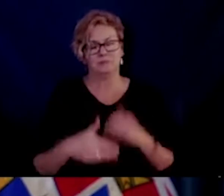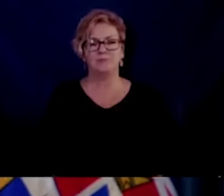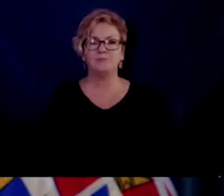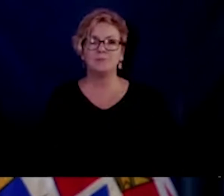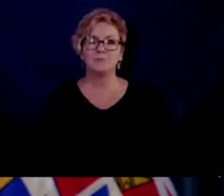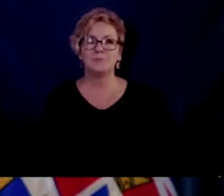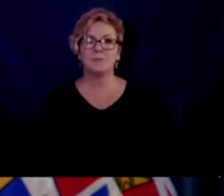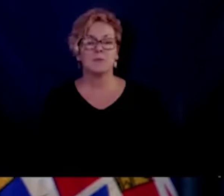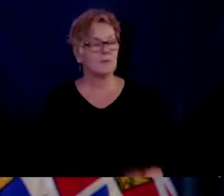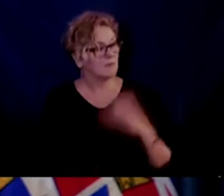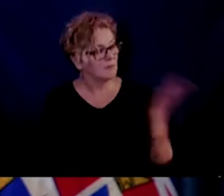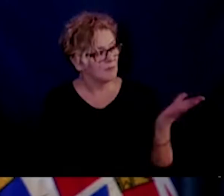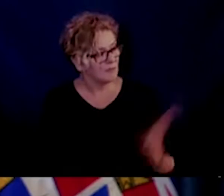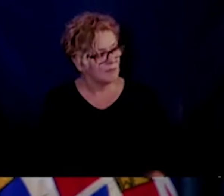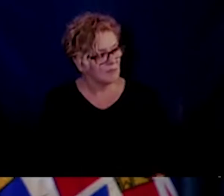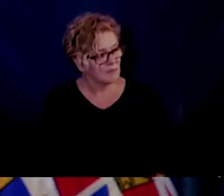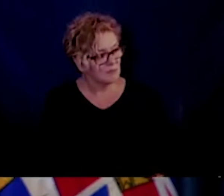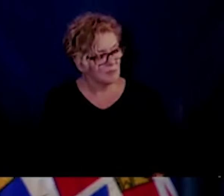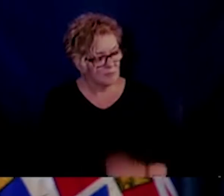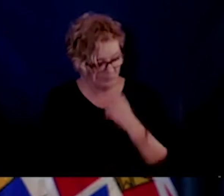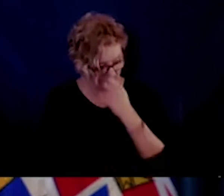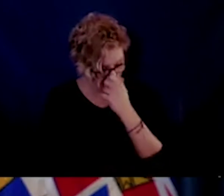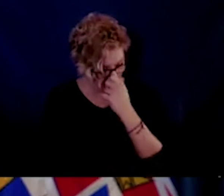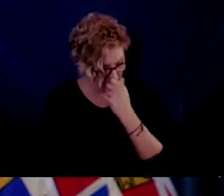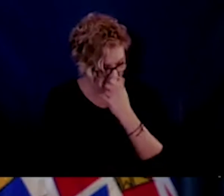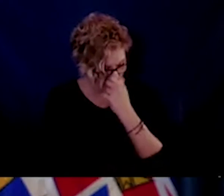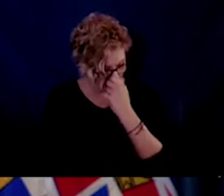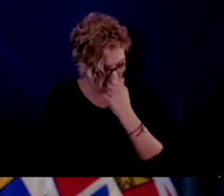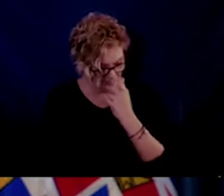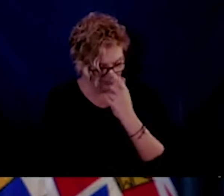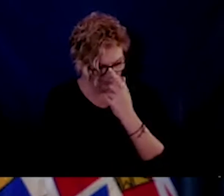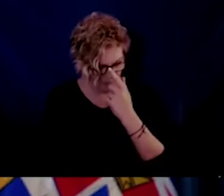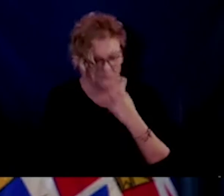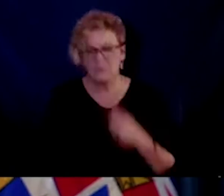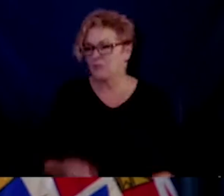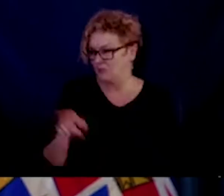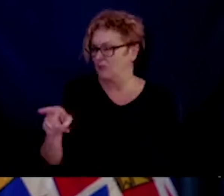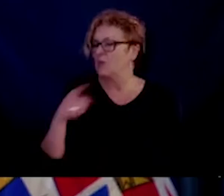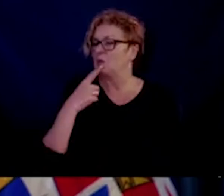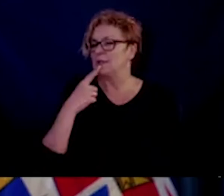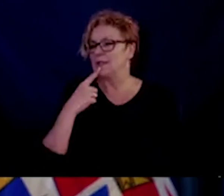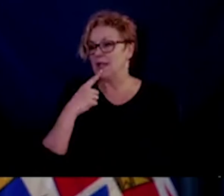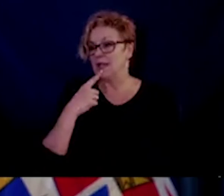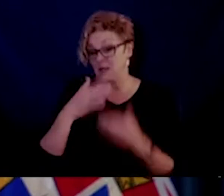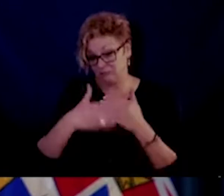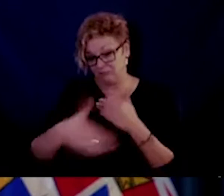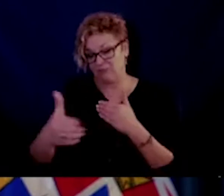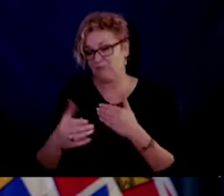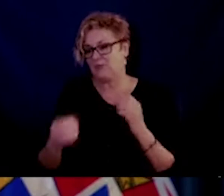Hello, Dr. Henry. You mentioned a crackdown on private gatherings, and we also know that there's more than 50% of the cases